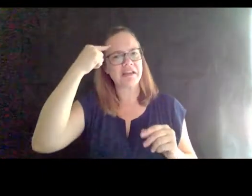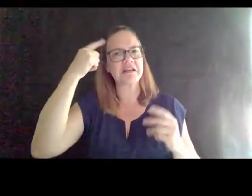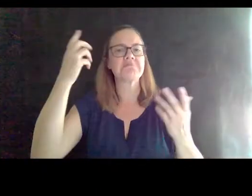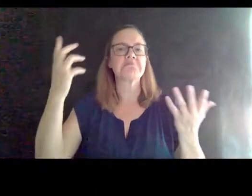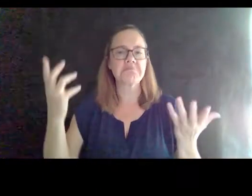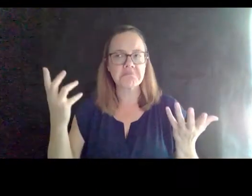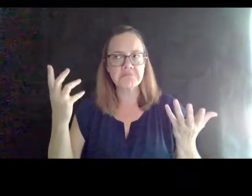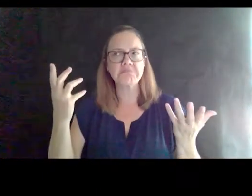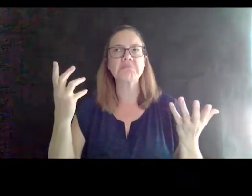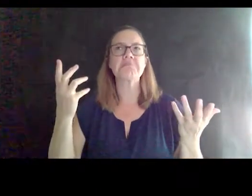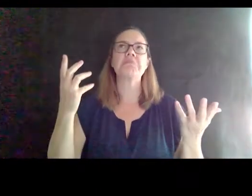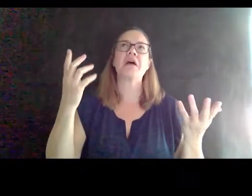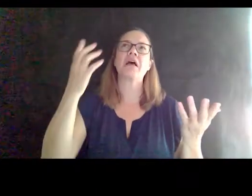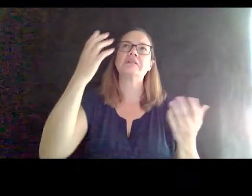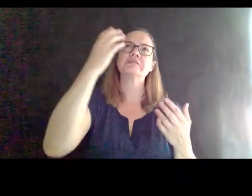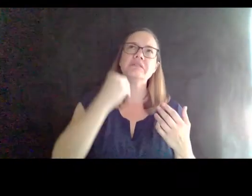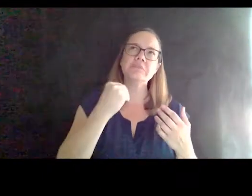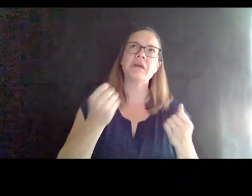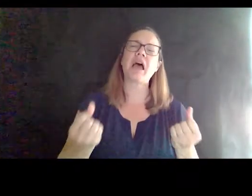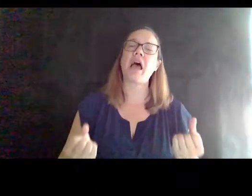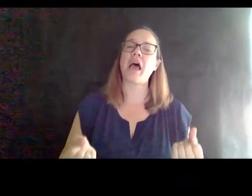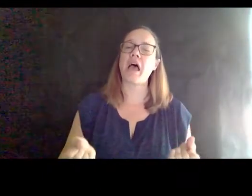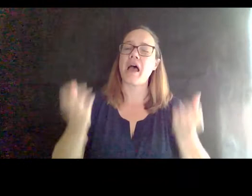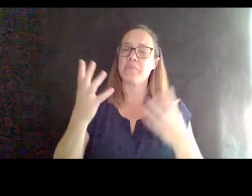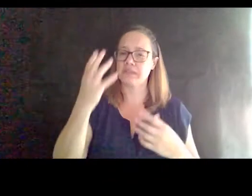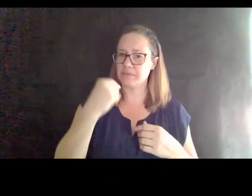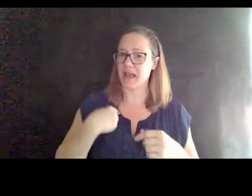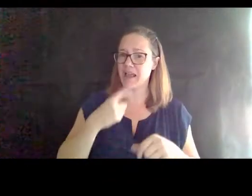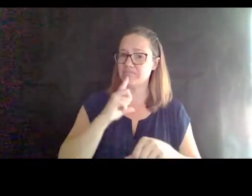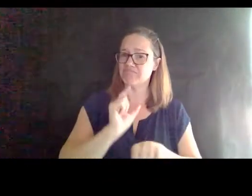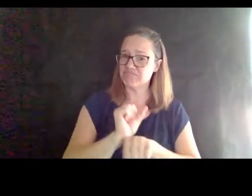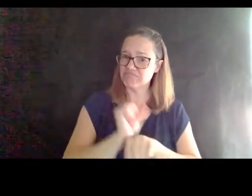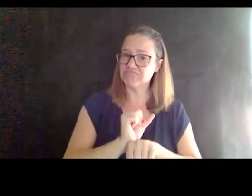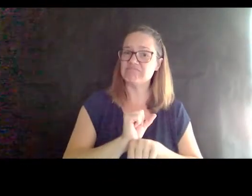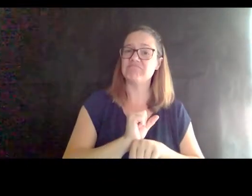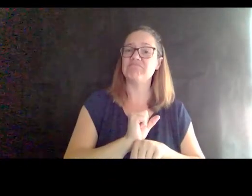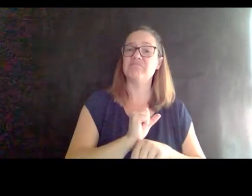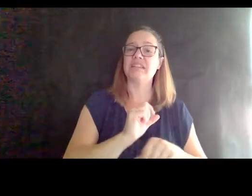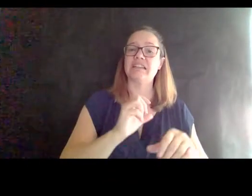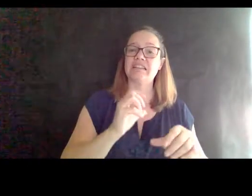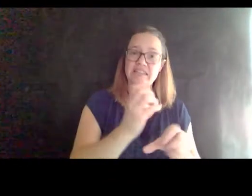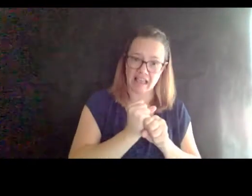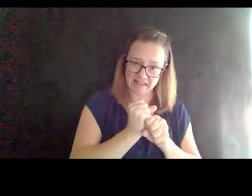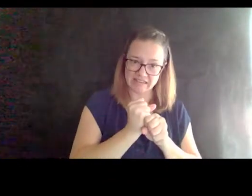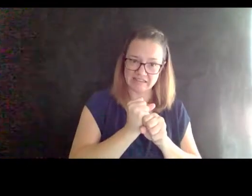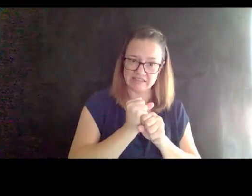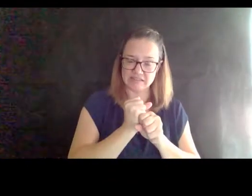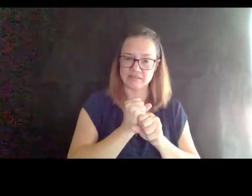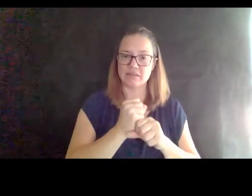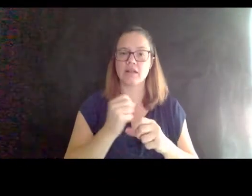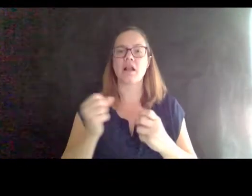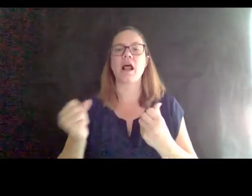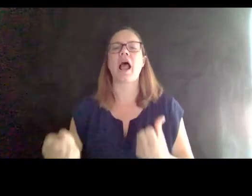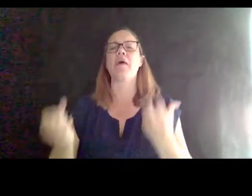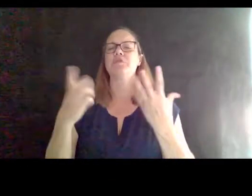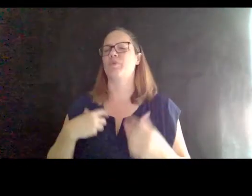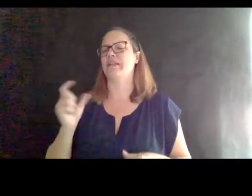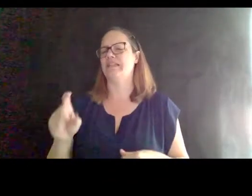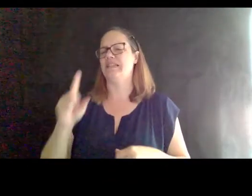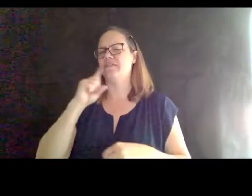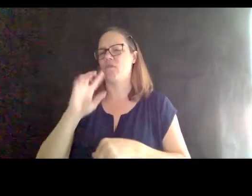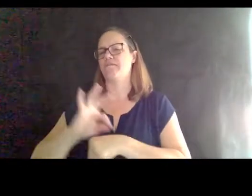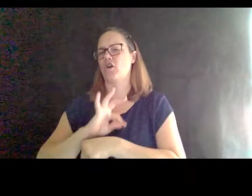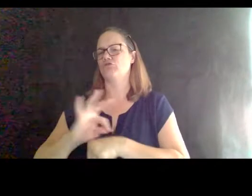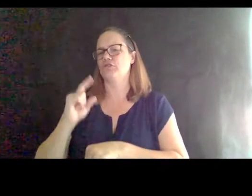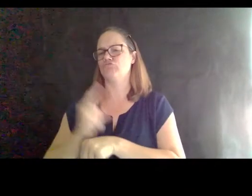we think about sleep, how much sleep am I really getting and how much do I really need to function?